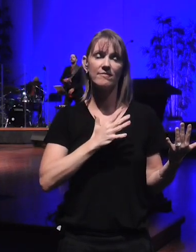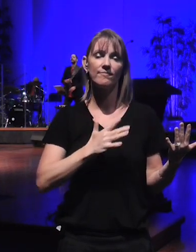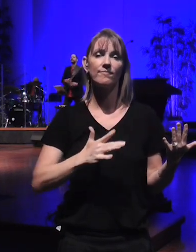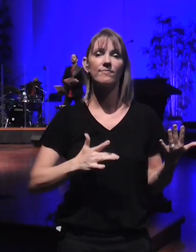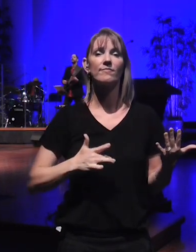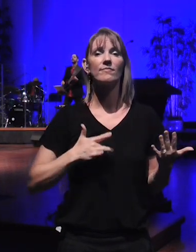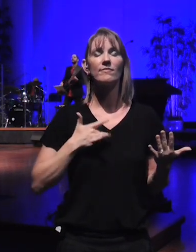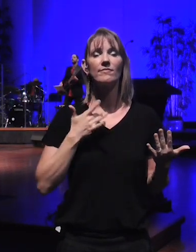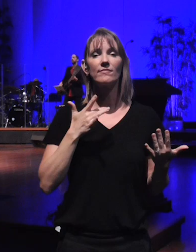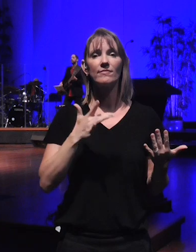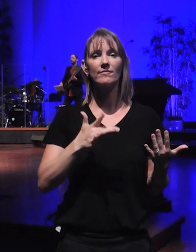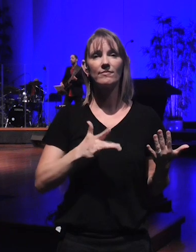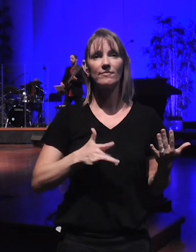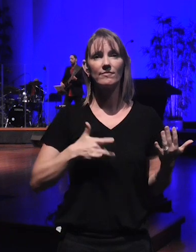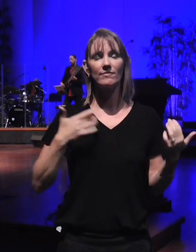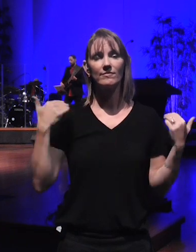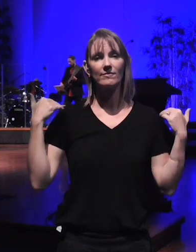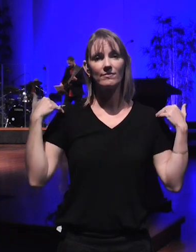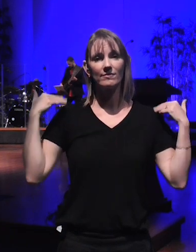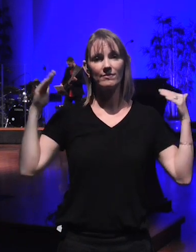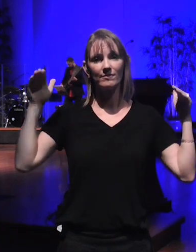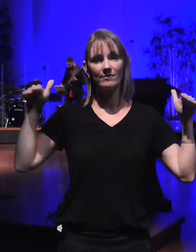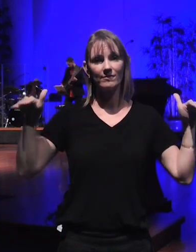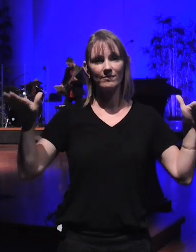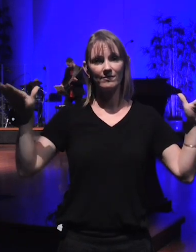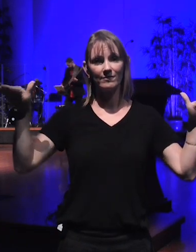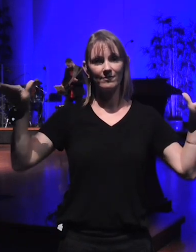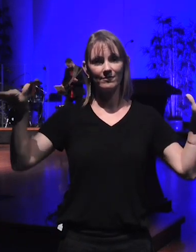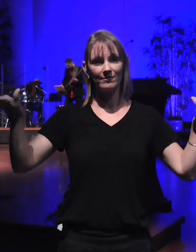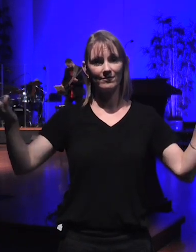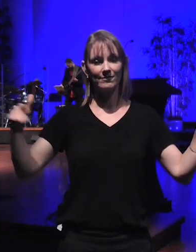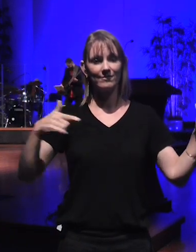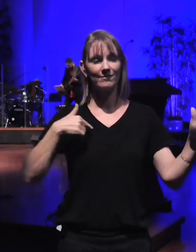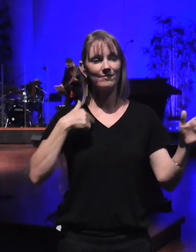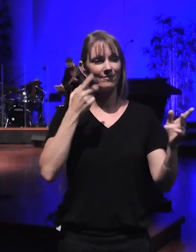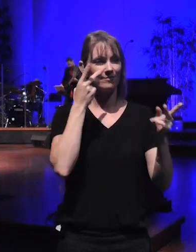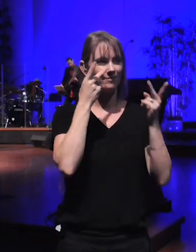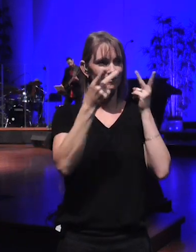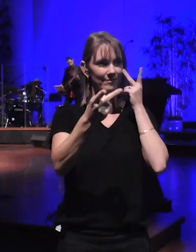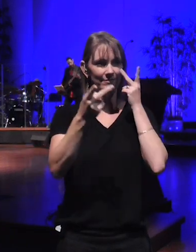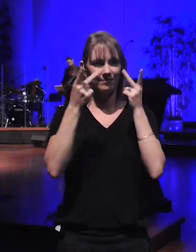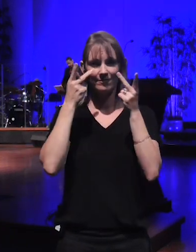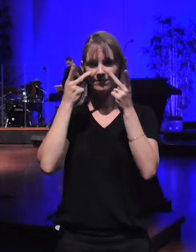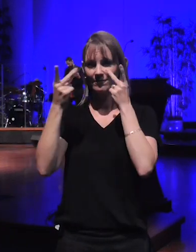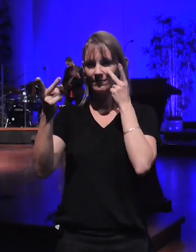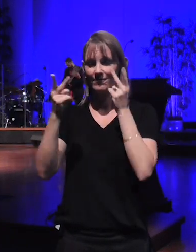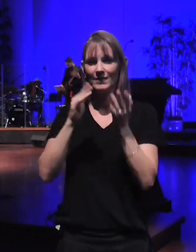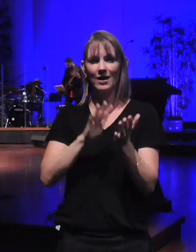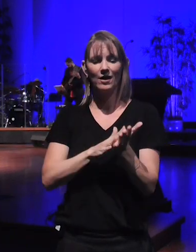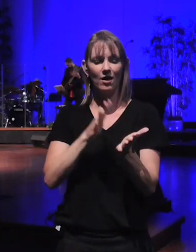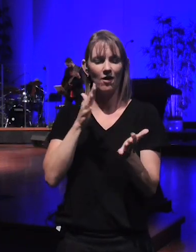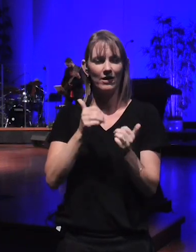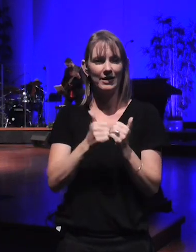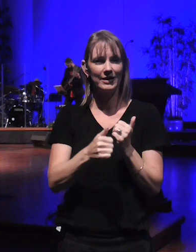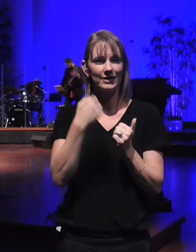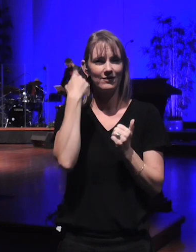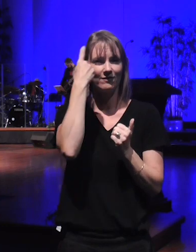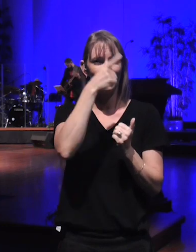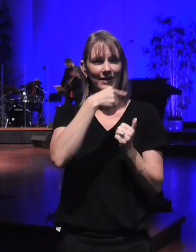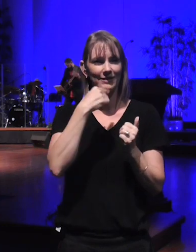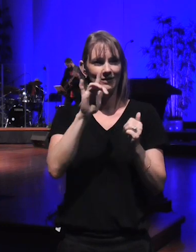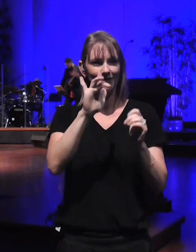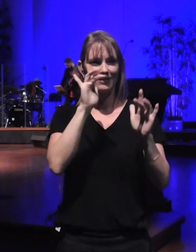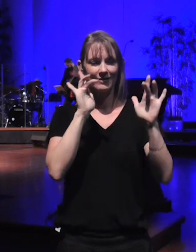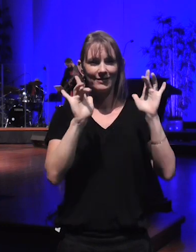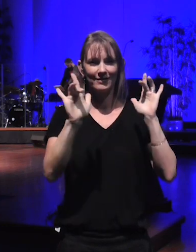grace. I can hear the brush of angel wings. I see glory on